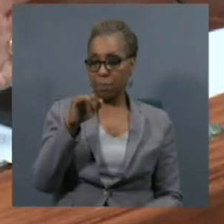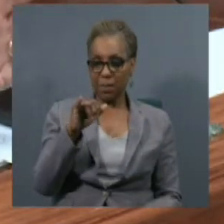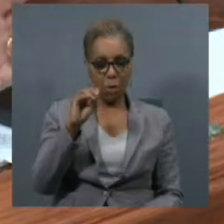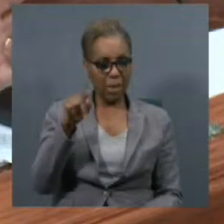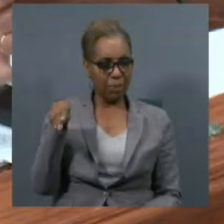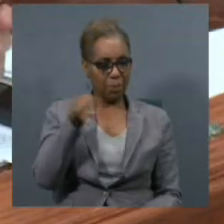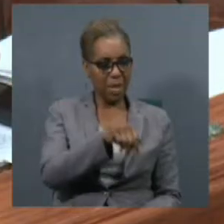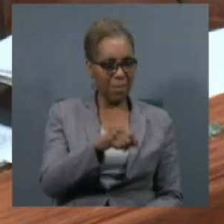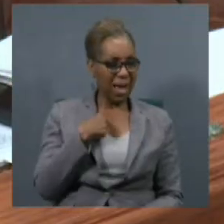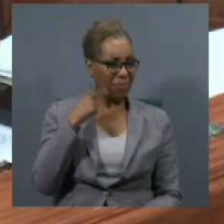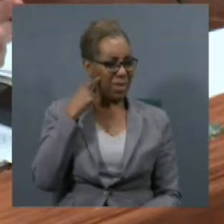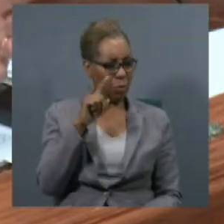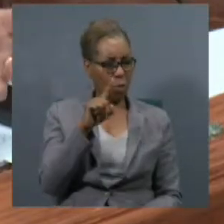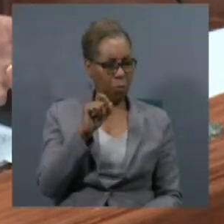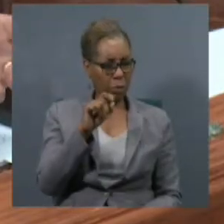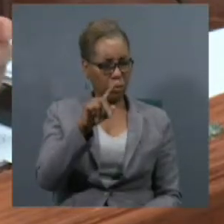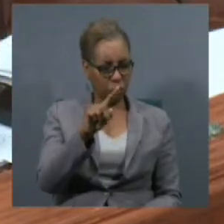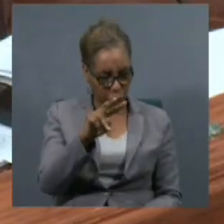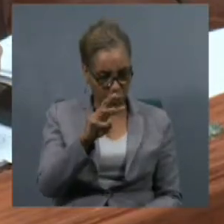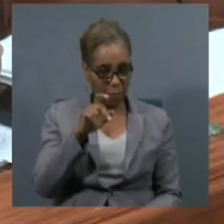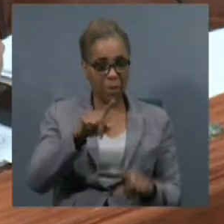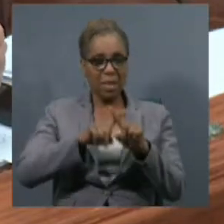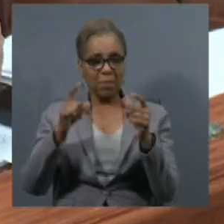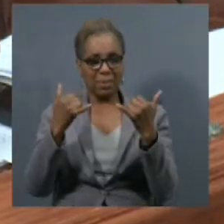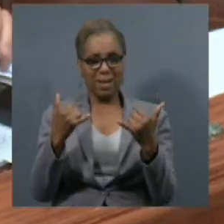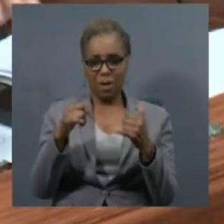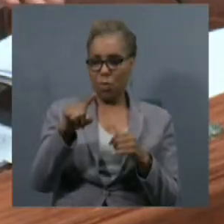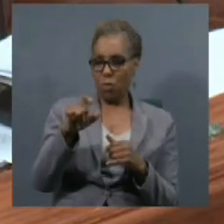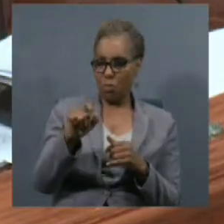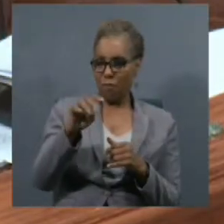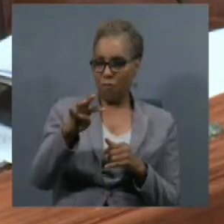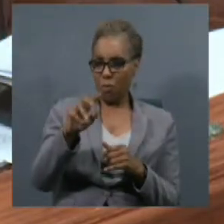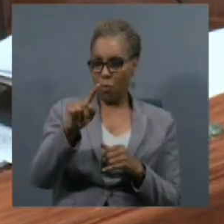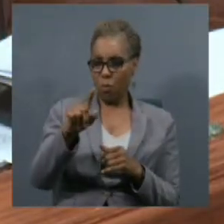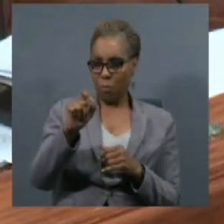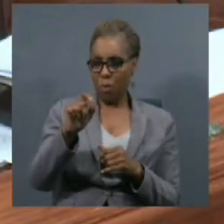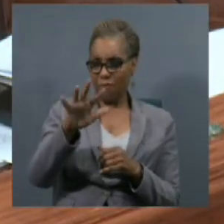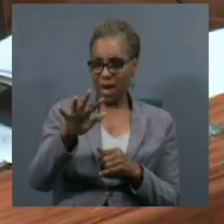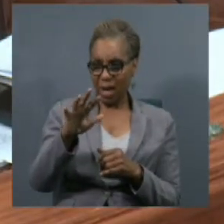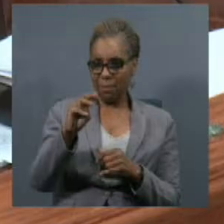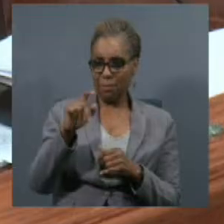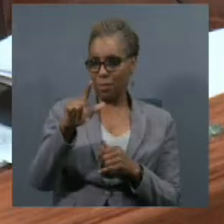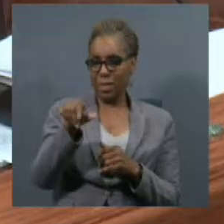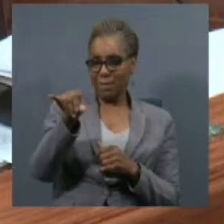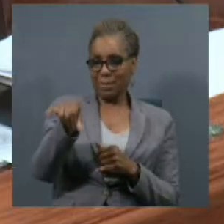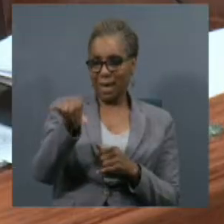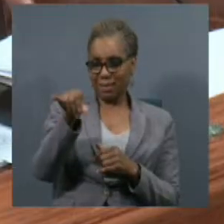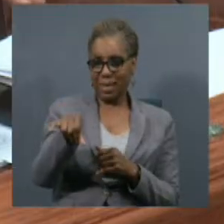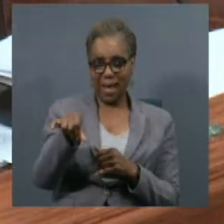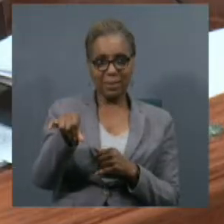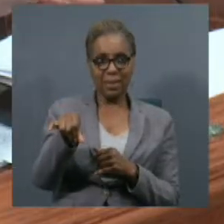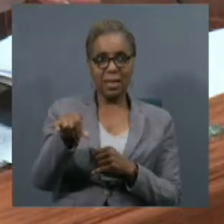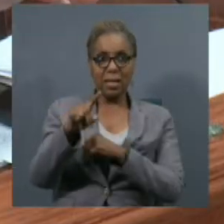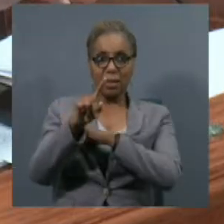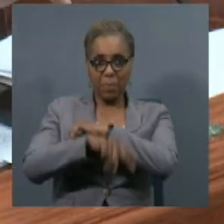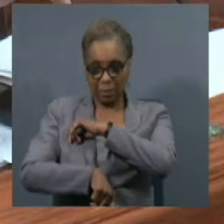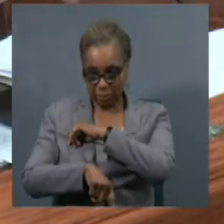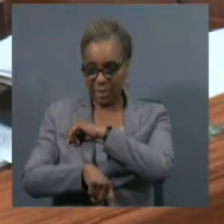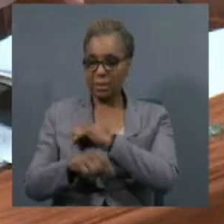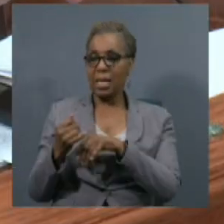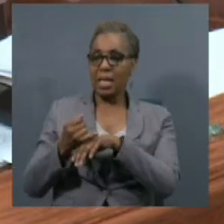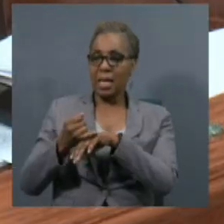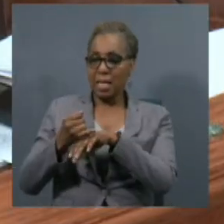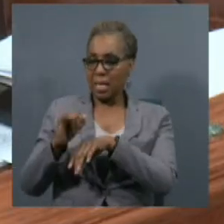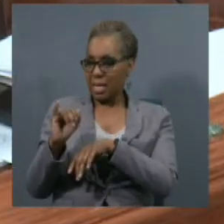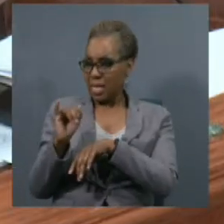think it was 1.2 million then, but it's about 1.4, 1.5, which would be the penalties, interest, and fees